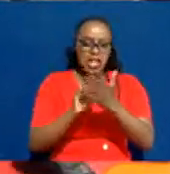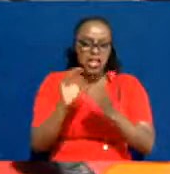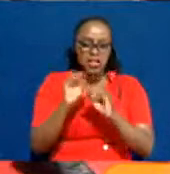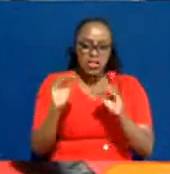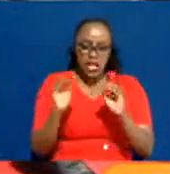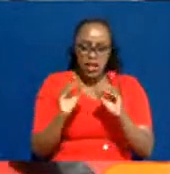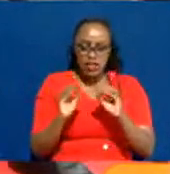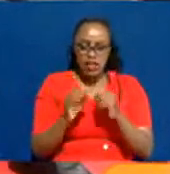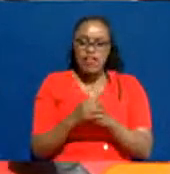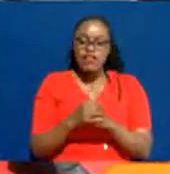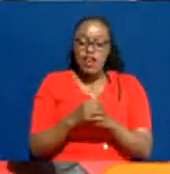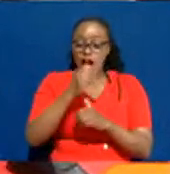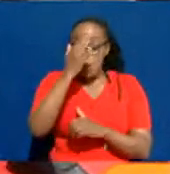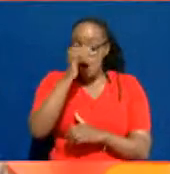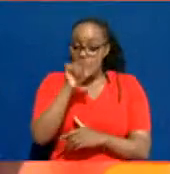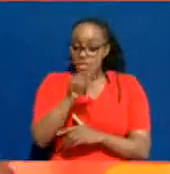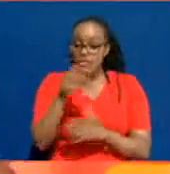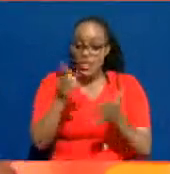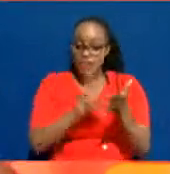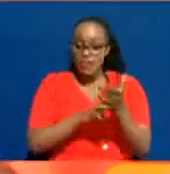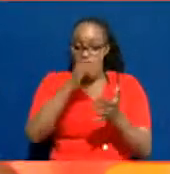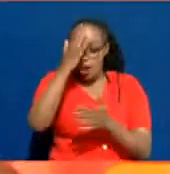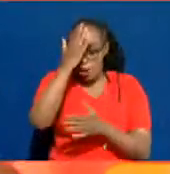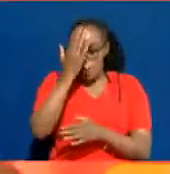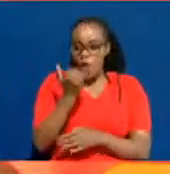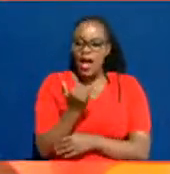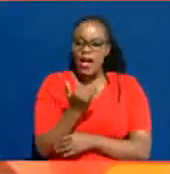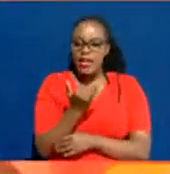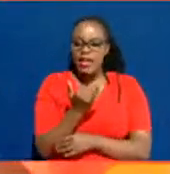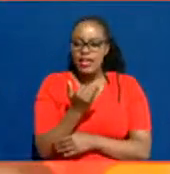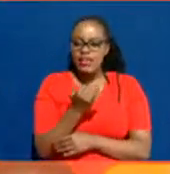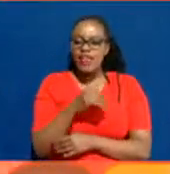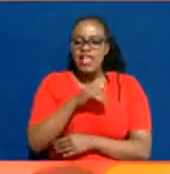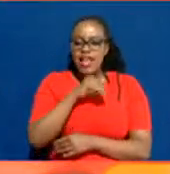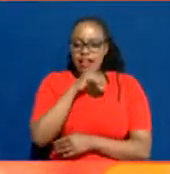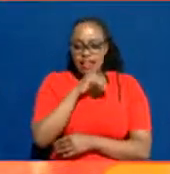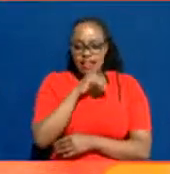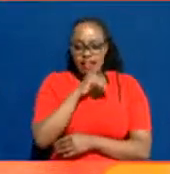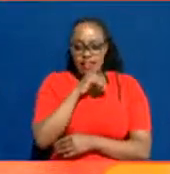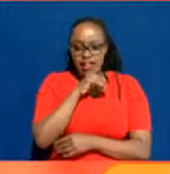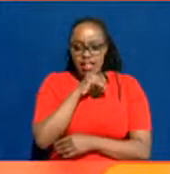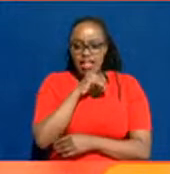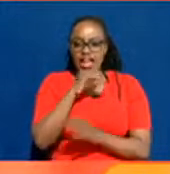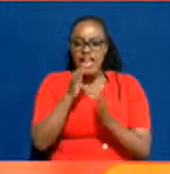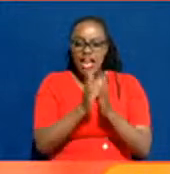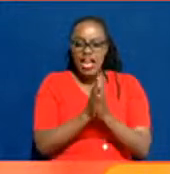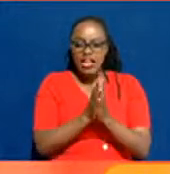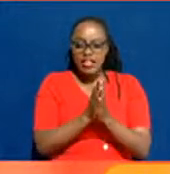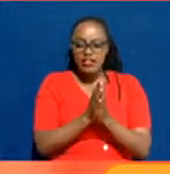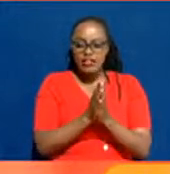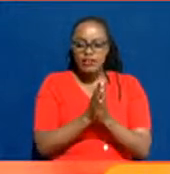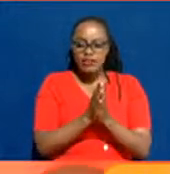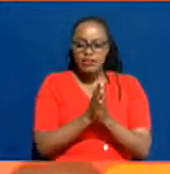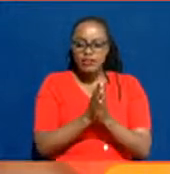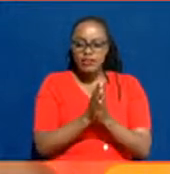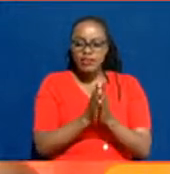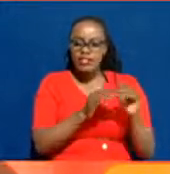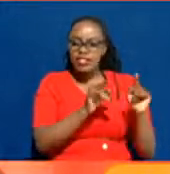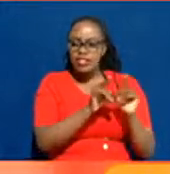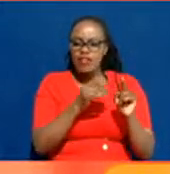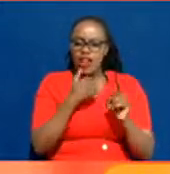2027. We must refuse to accept. Mwana si usia mwakusababu ya Raila. Raila atatoka kesho. Raila